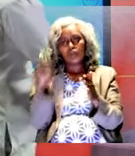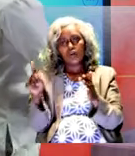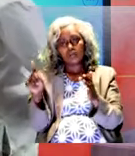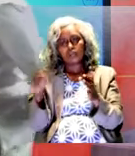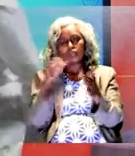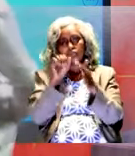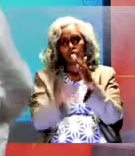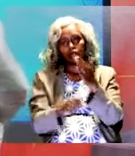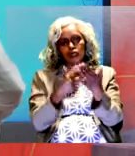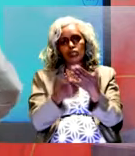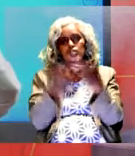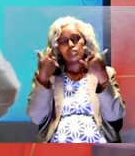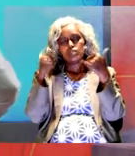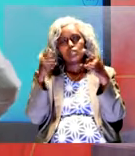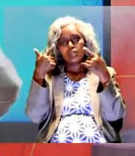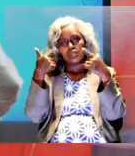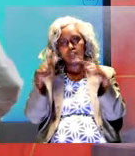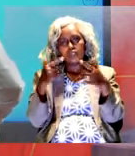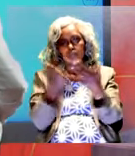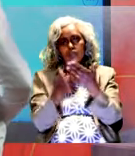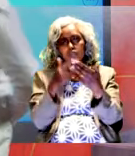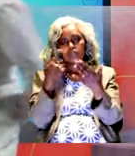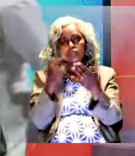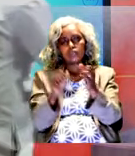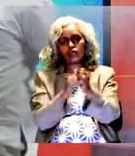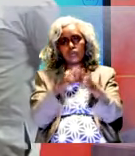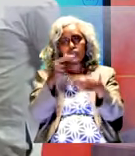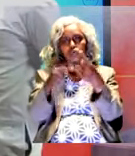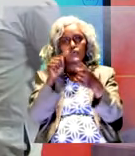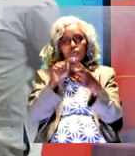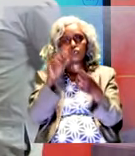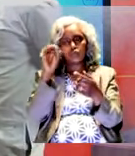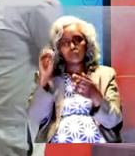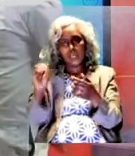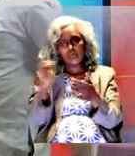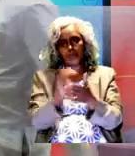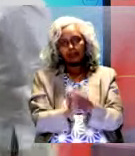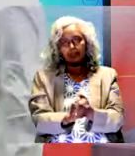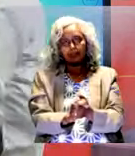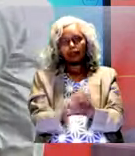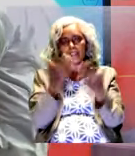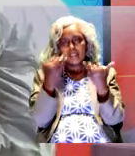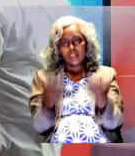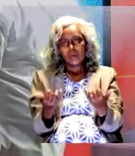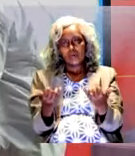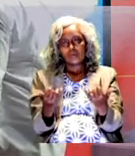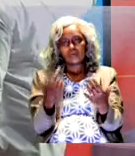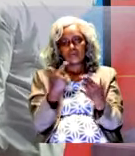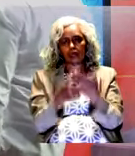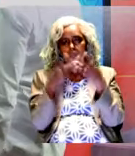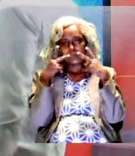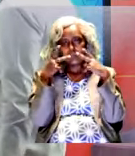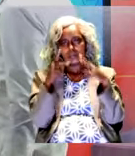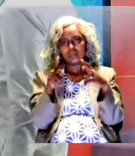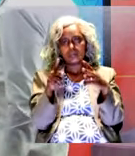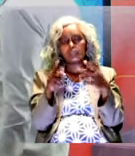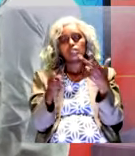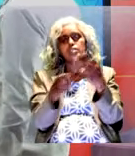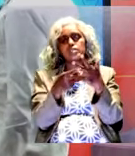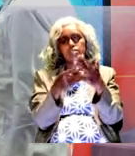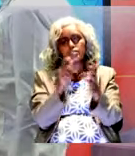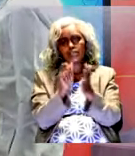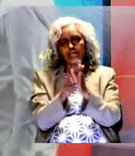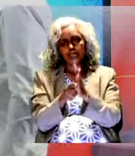1. So the limit of this sequence goes to 0. It goes to 0. Now let's see the